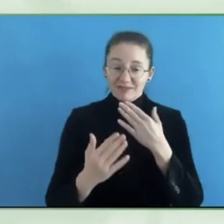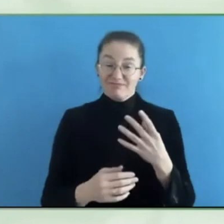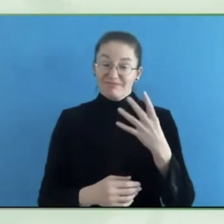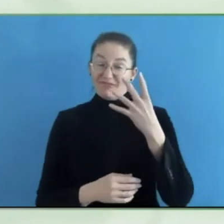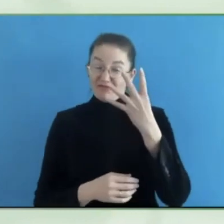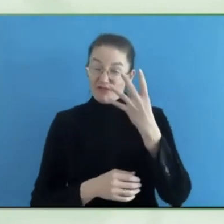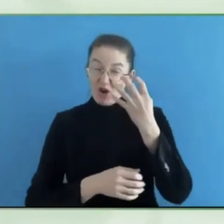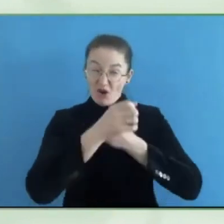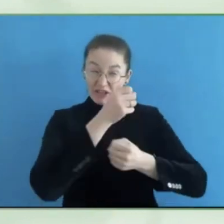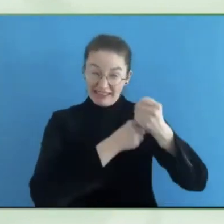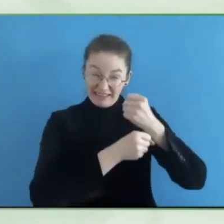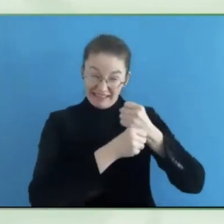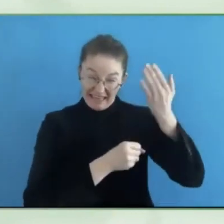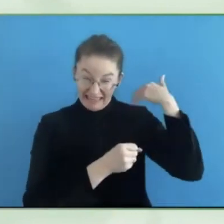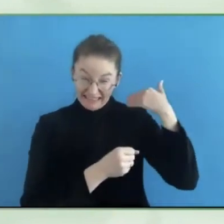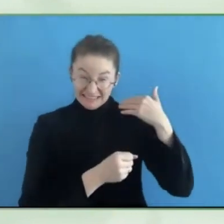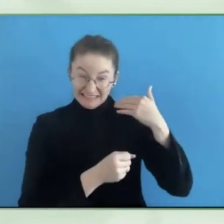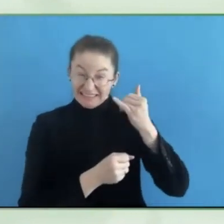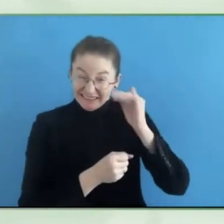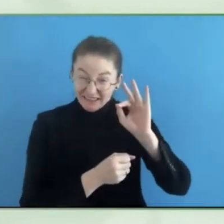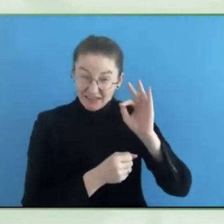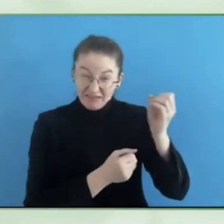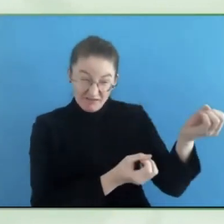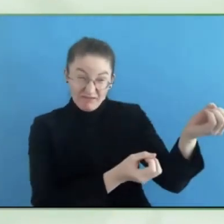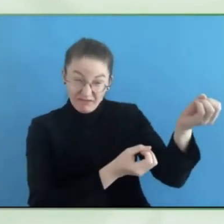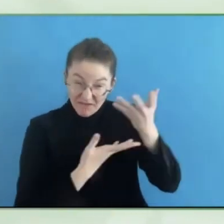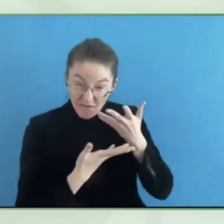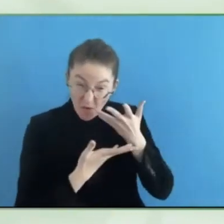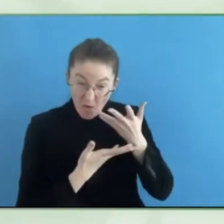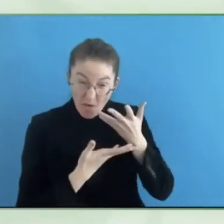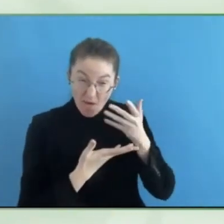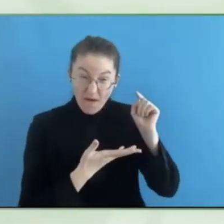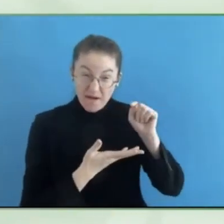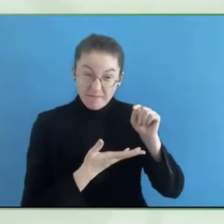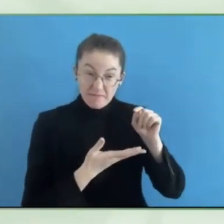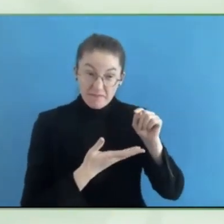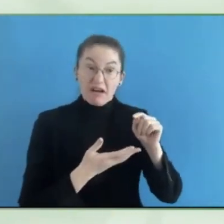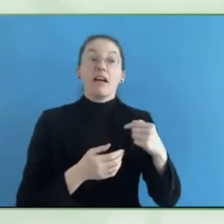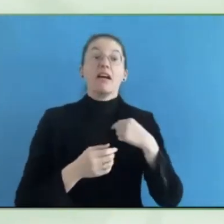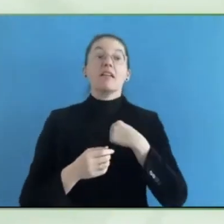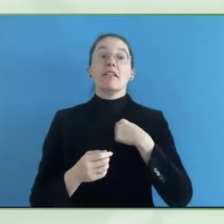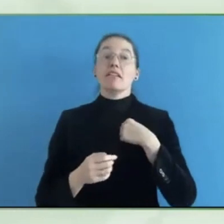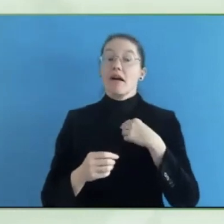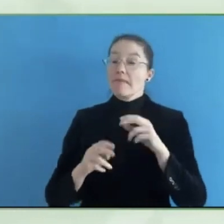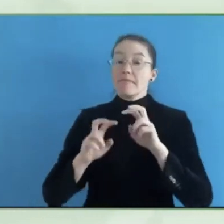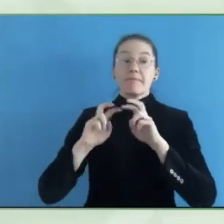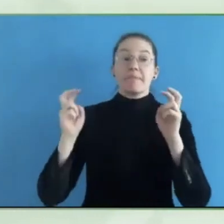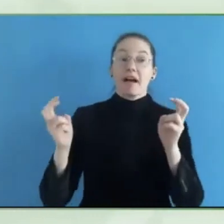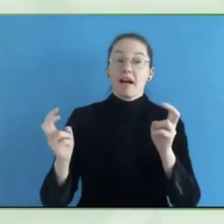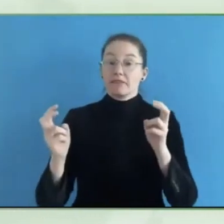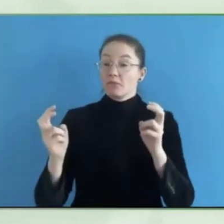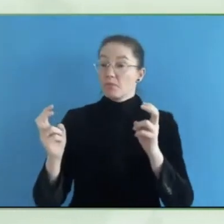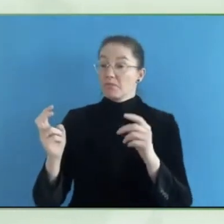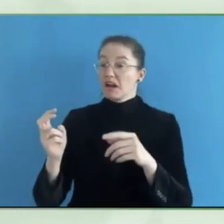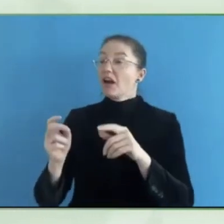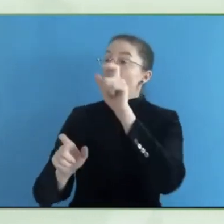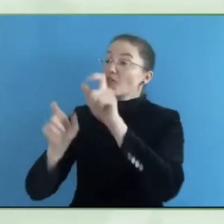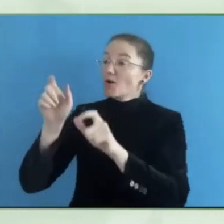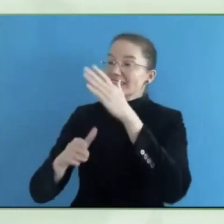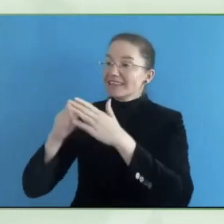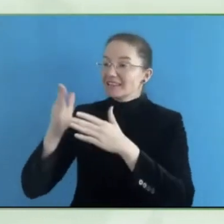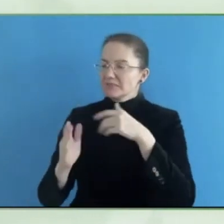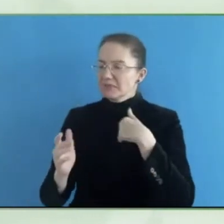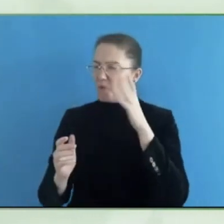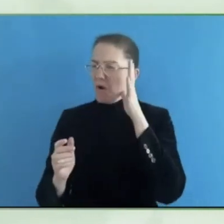plenum for disability, I would ask why. Because we saw there's an opportunity for people with